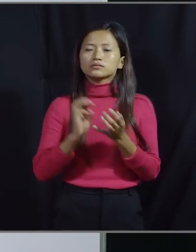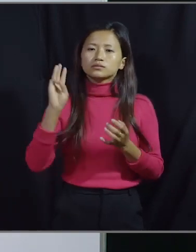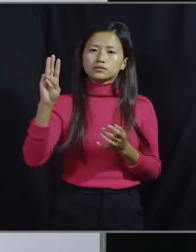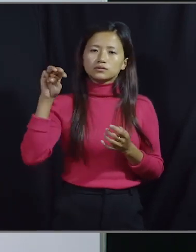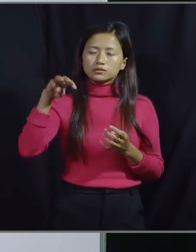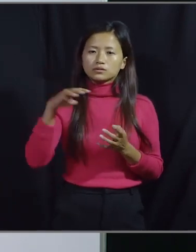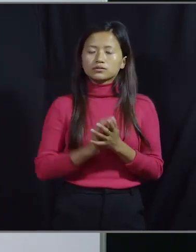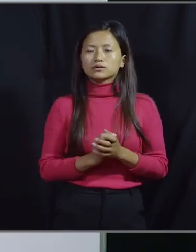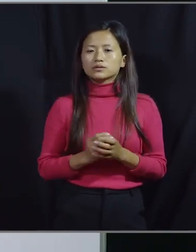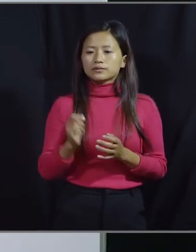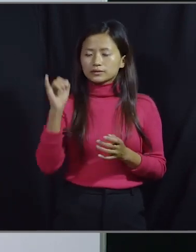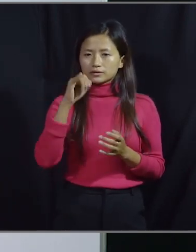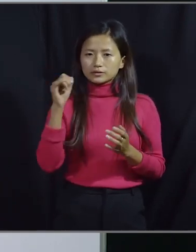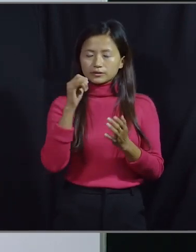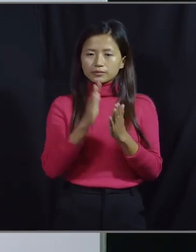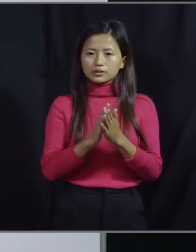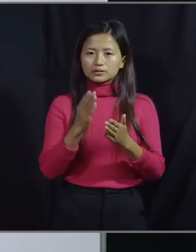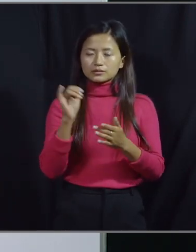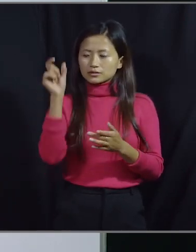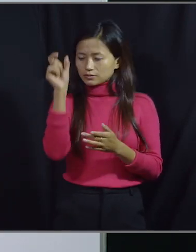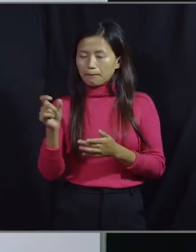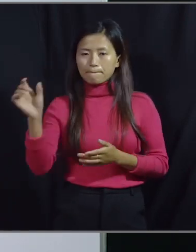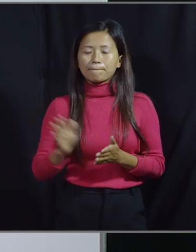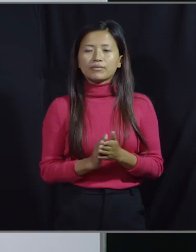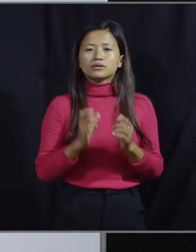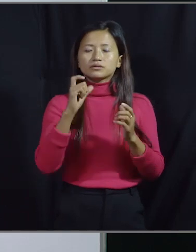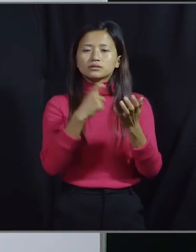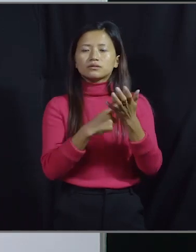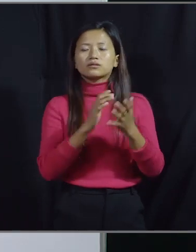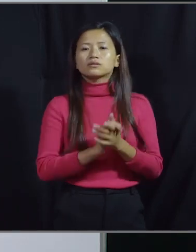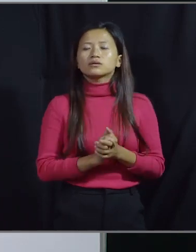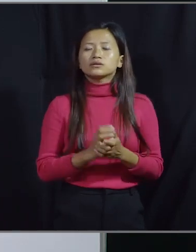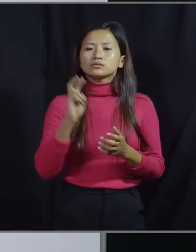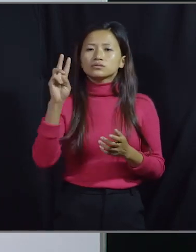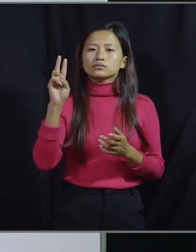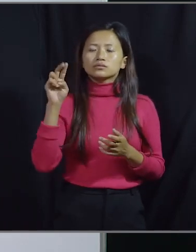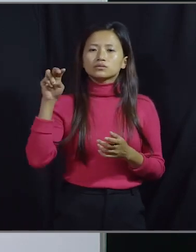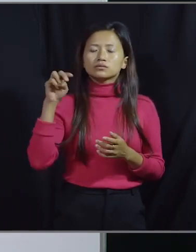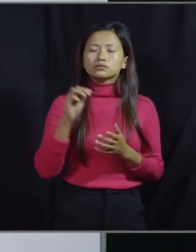depreciated by 6%, creditors amounting to